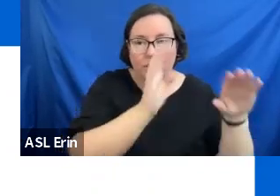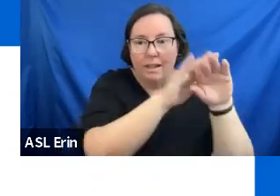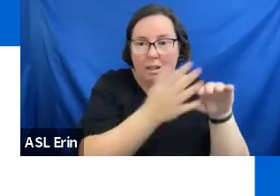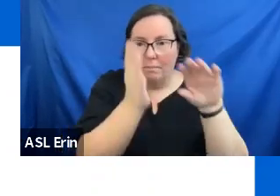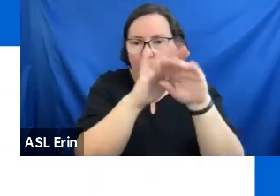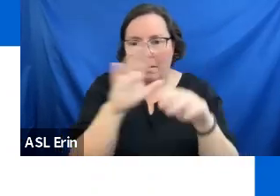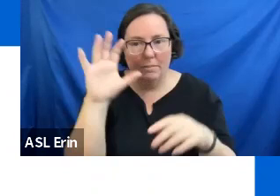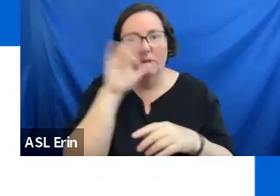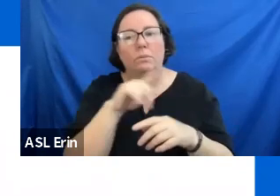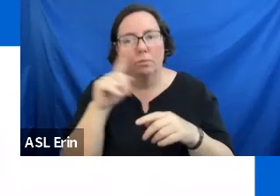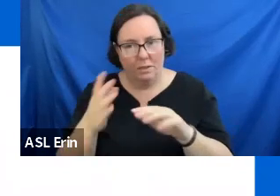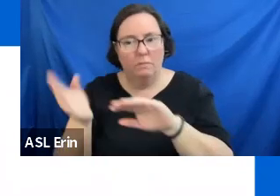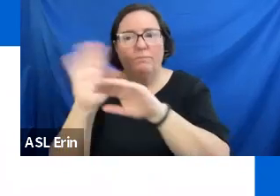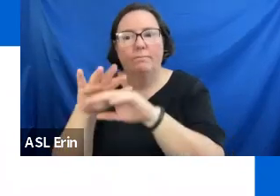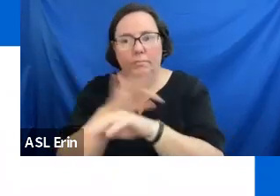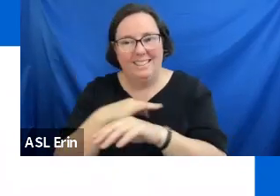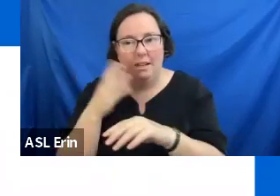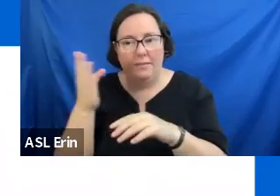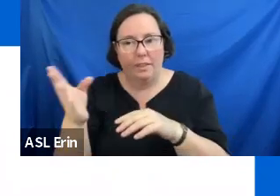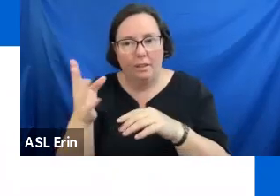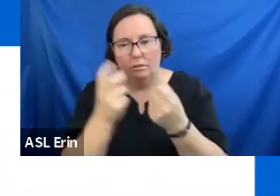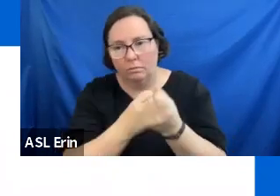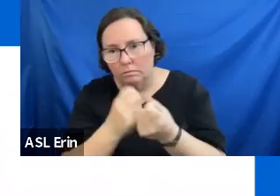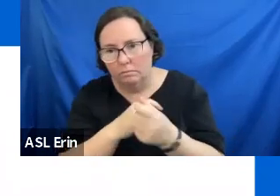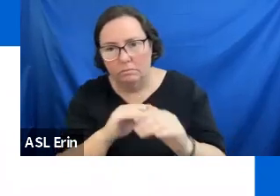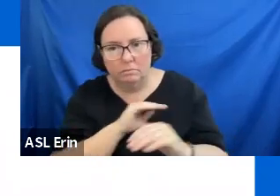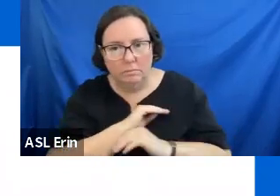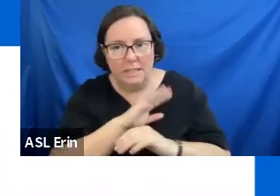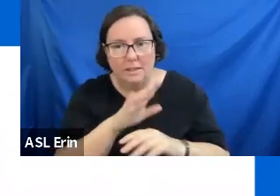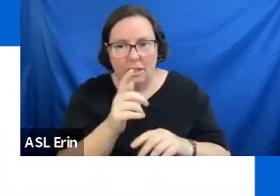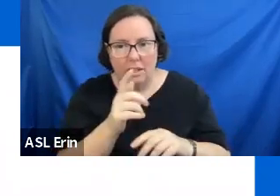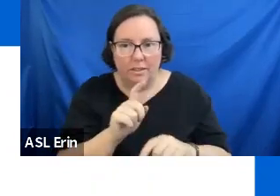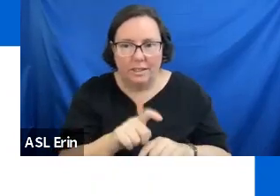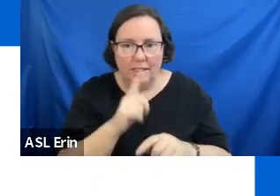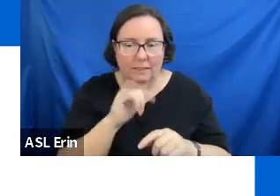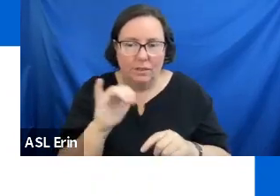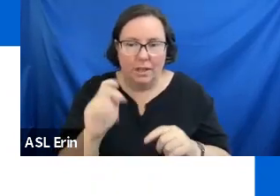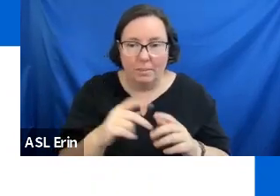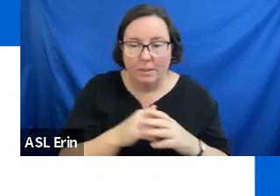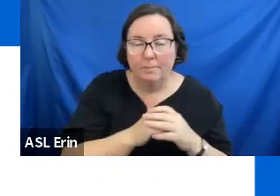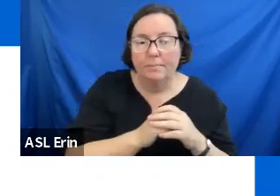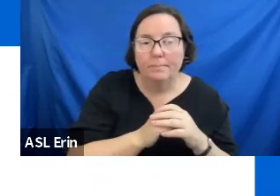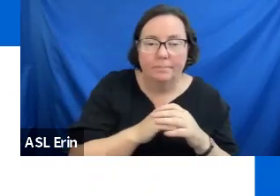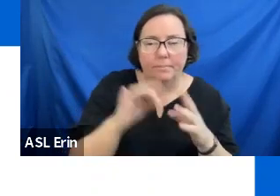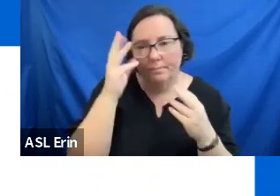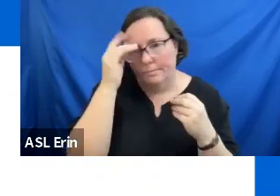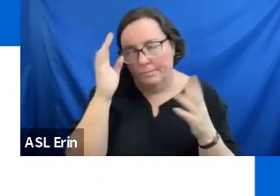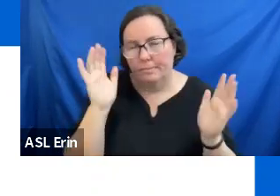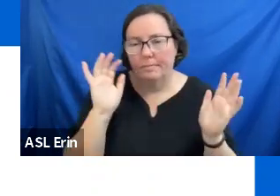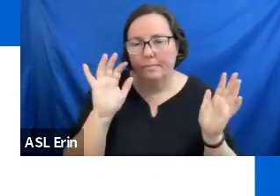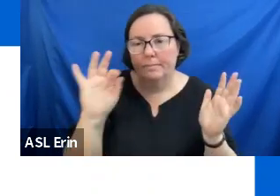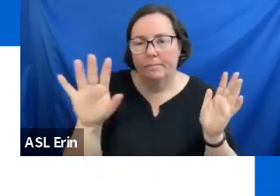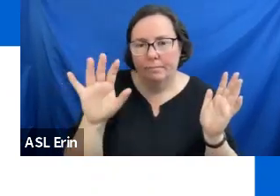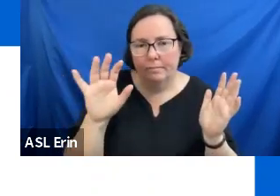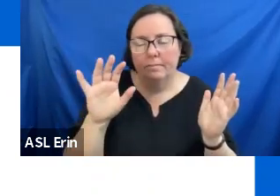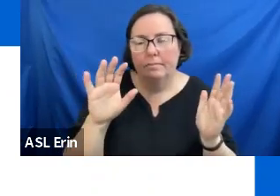would say there would need to be an increase of staffing in order to meet students' IEPs. So when you just think about a